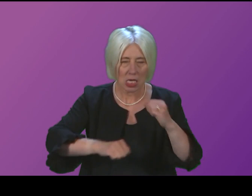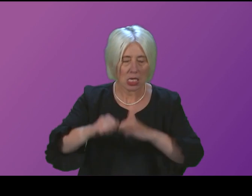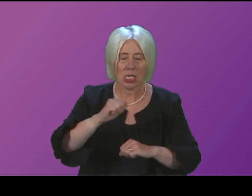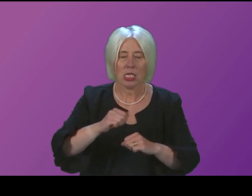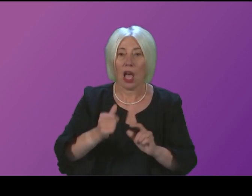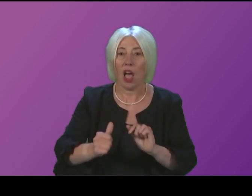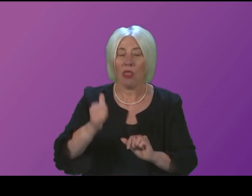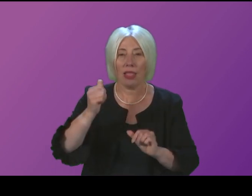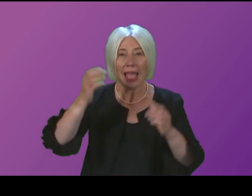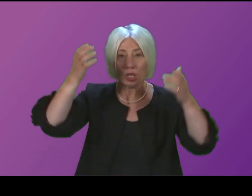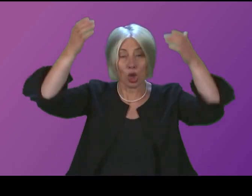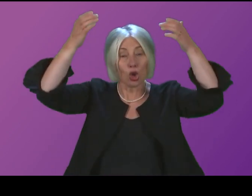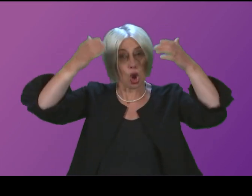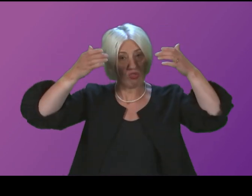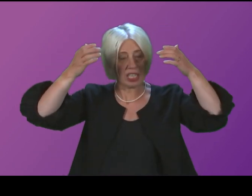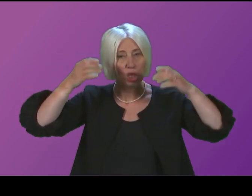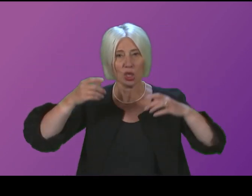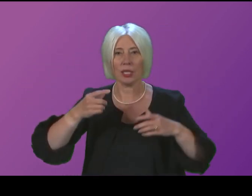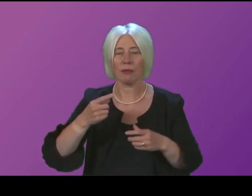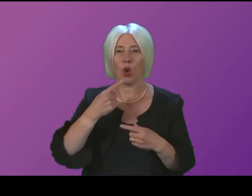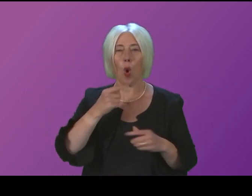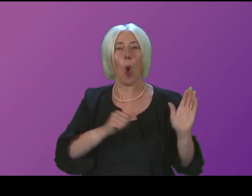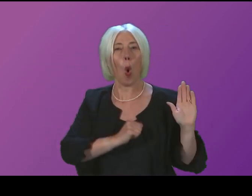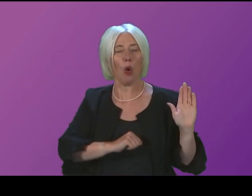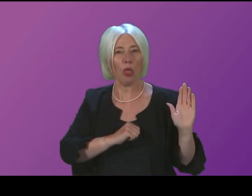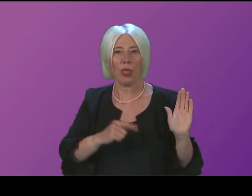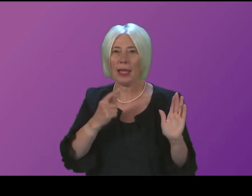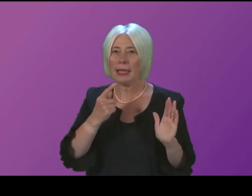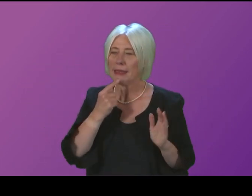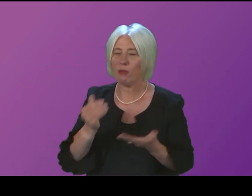coronation, the oath still referred to other countries as the possessions of an